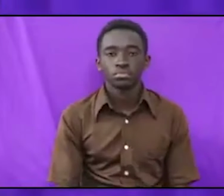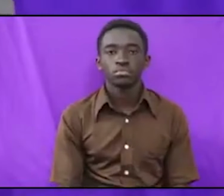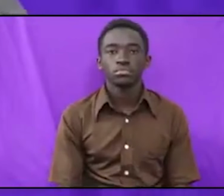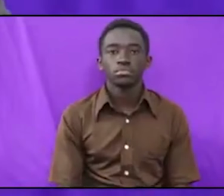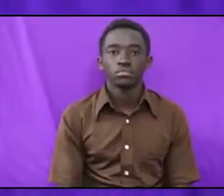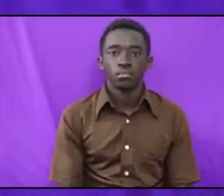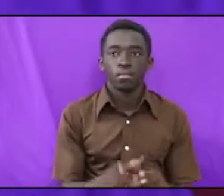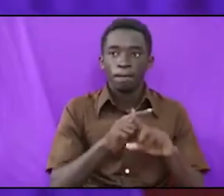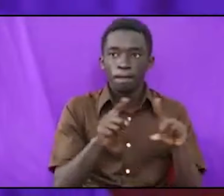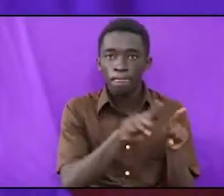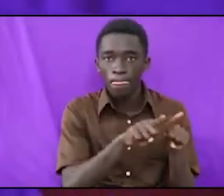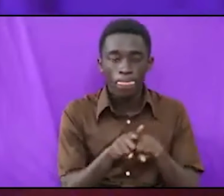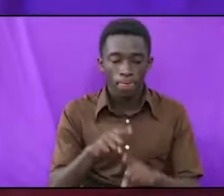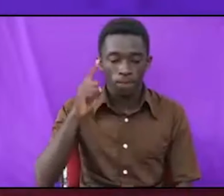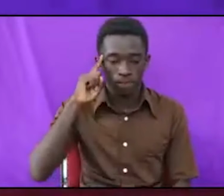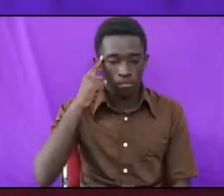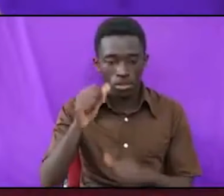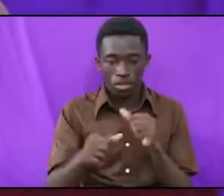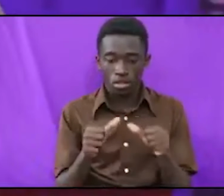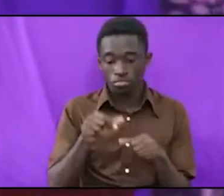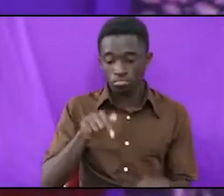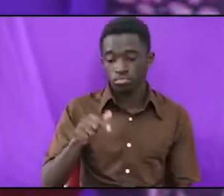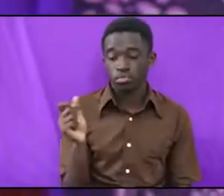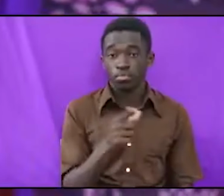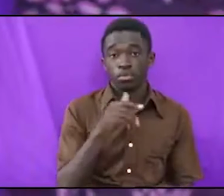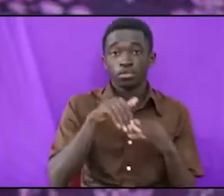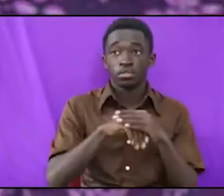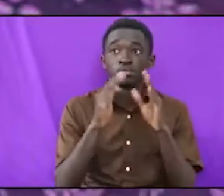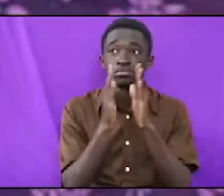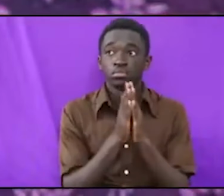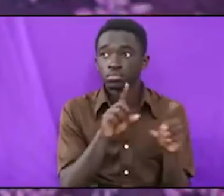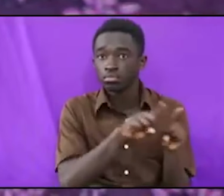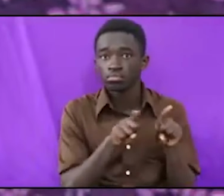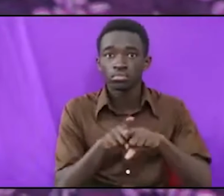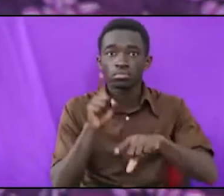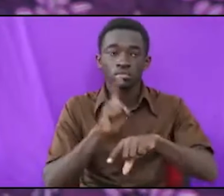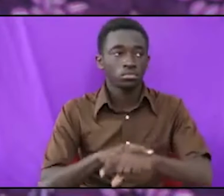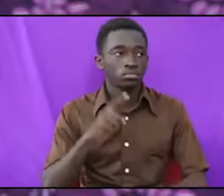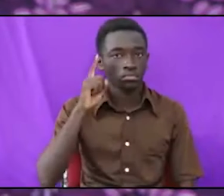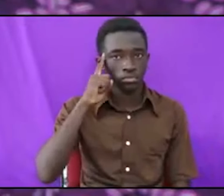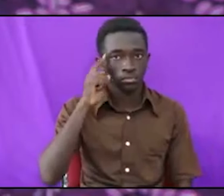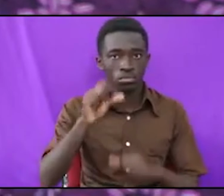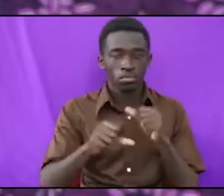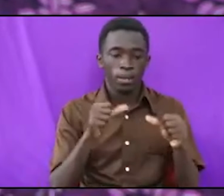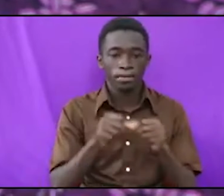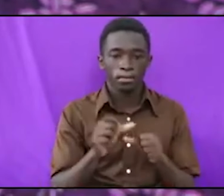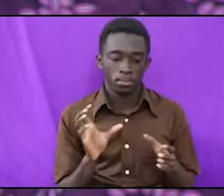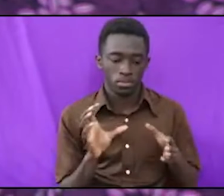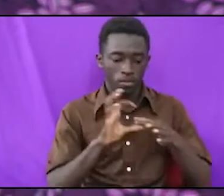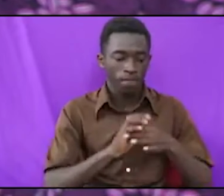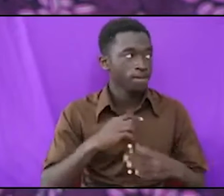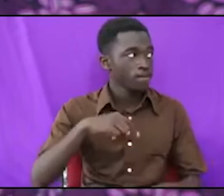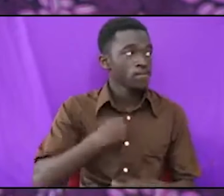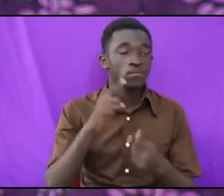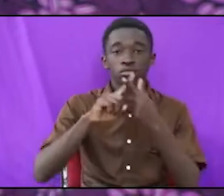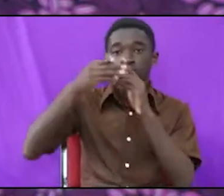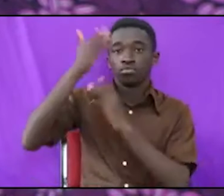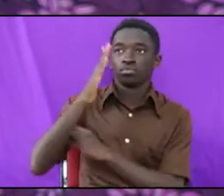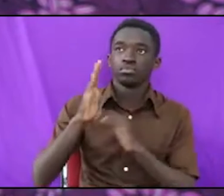as we think about this month in prayer, as we think about aligning ourselves to God, let's